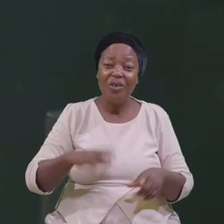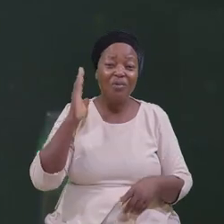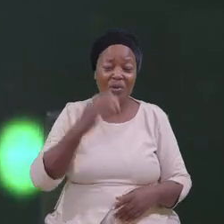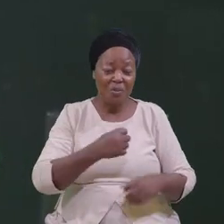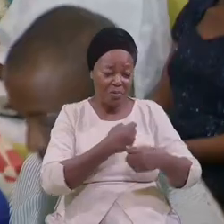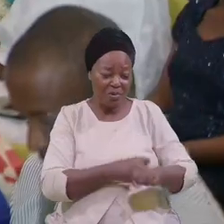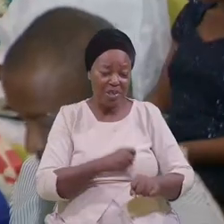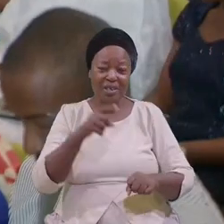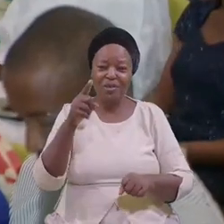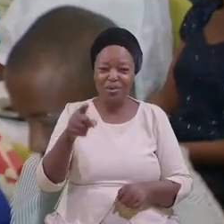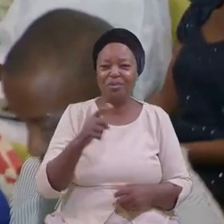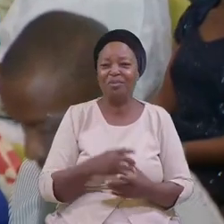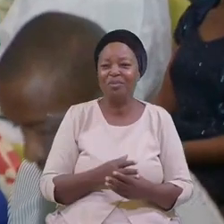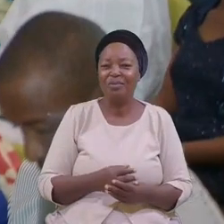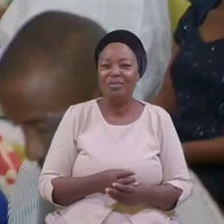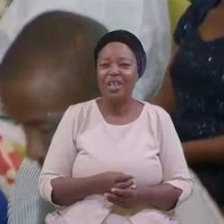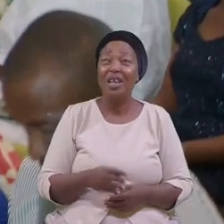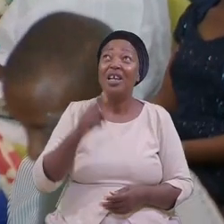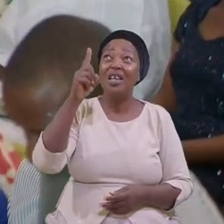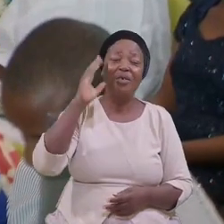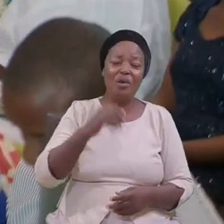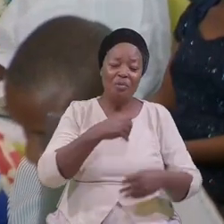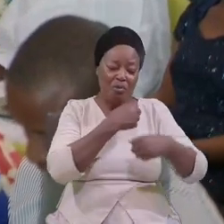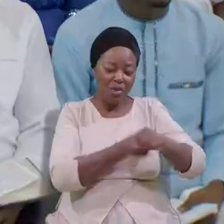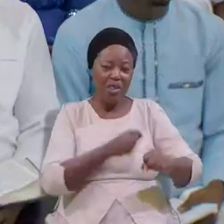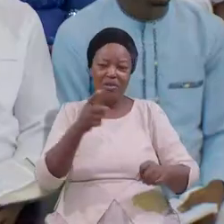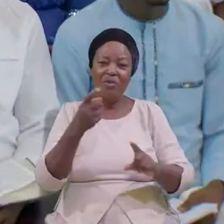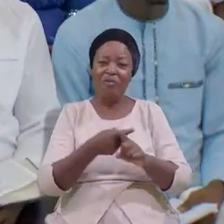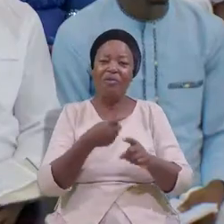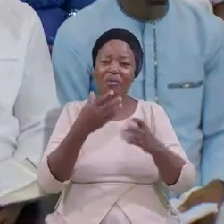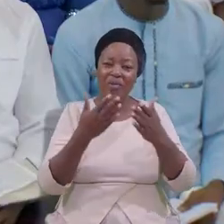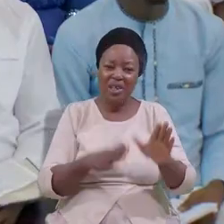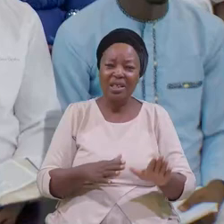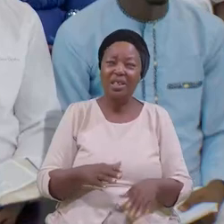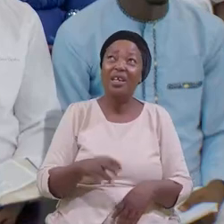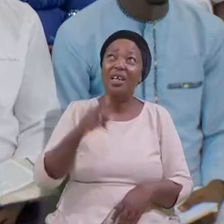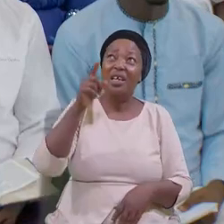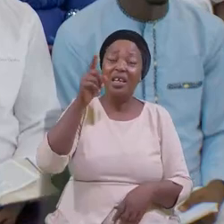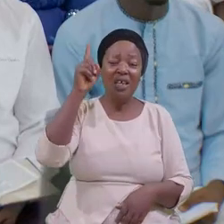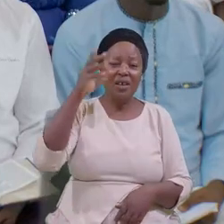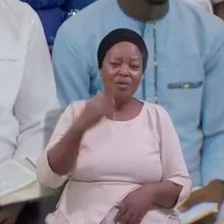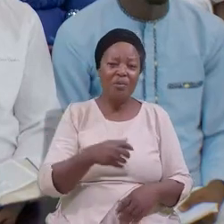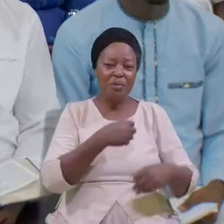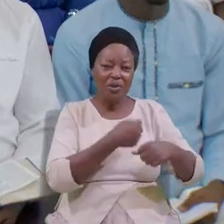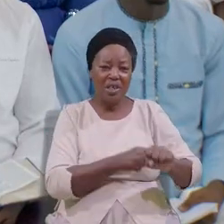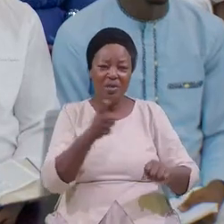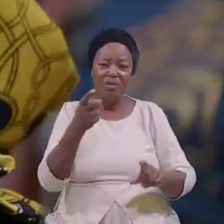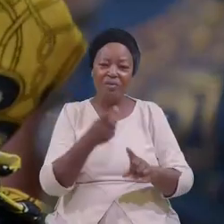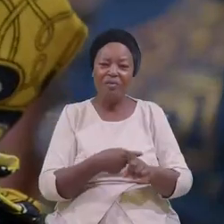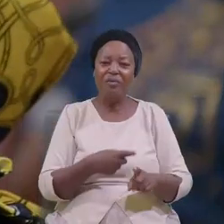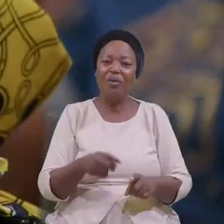you. He'll protect you from Pharaoh. He'll protect you from